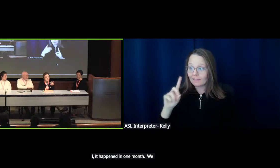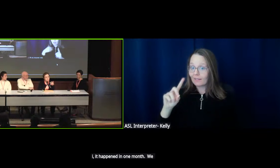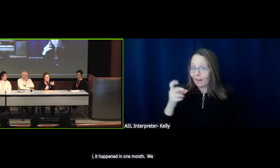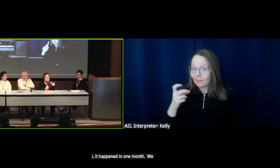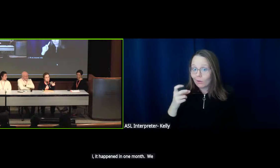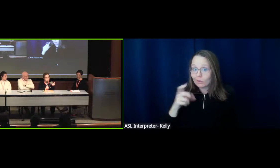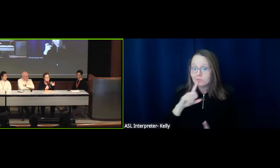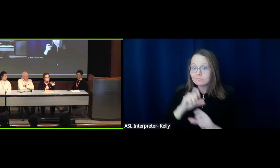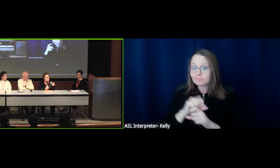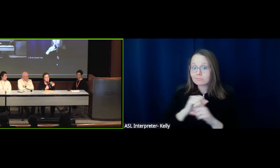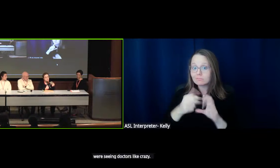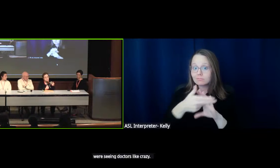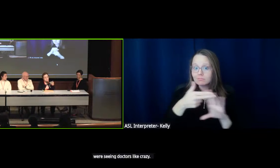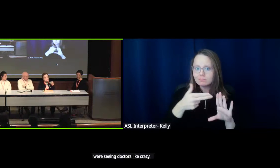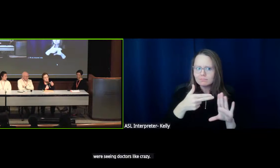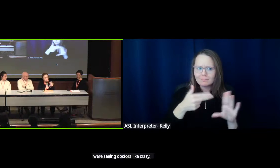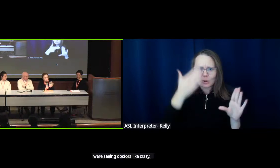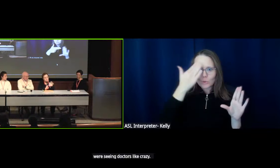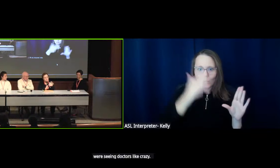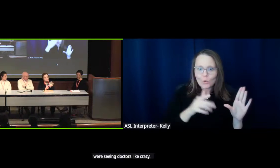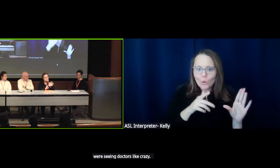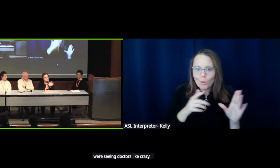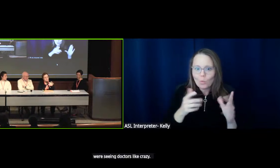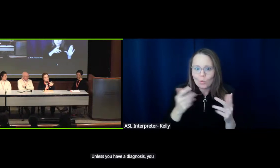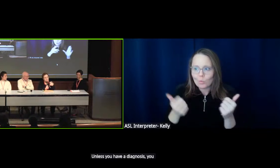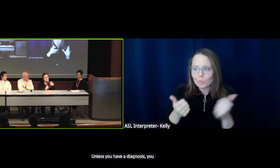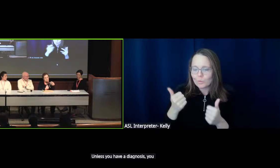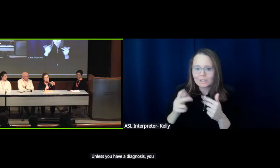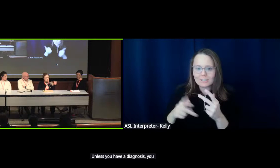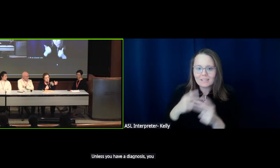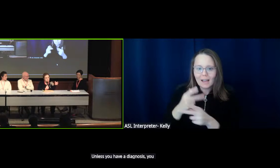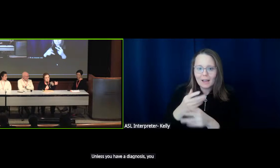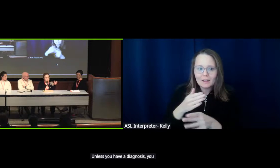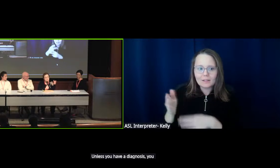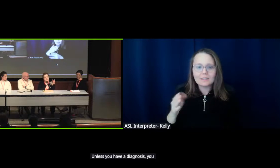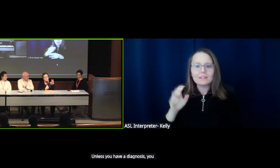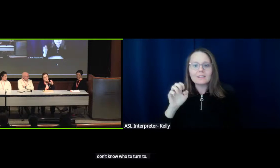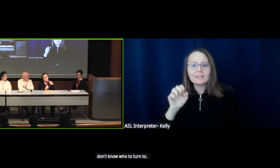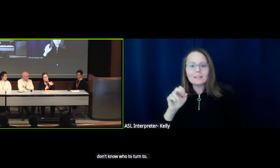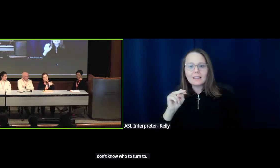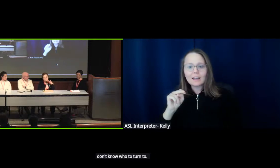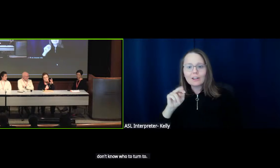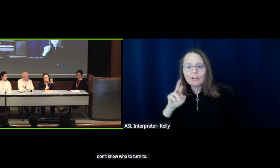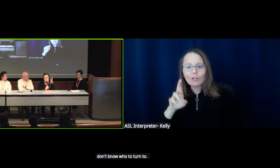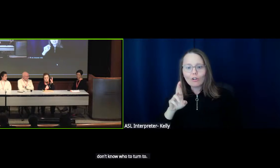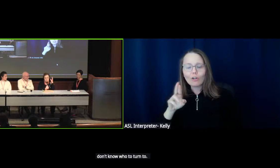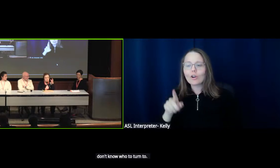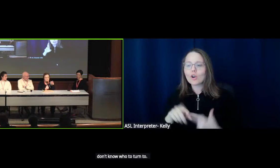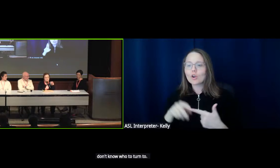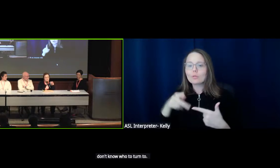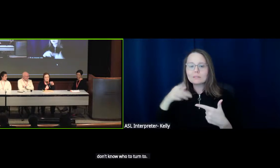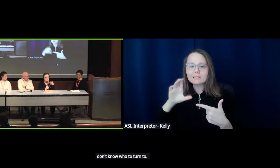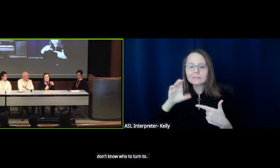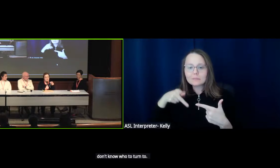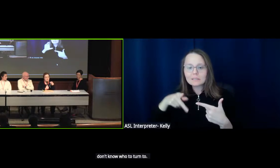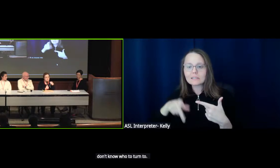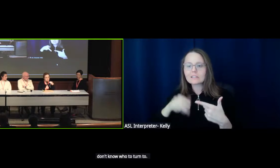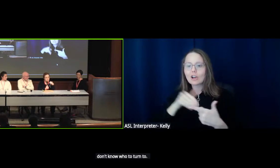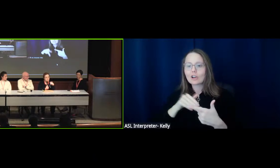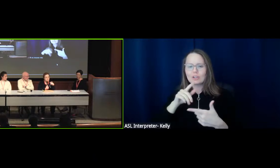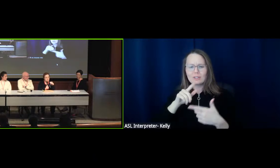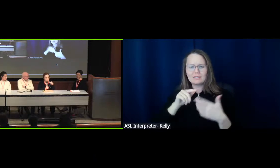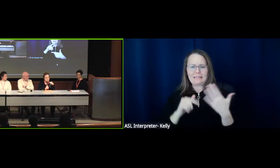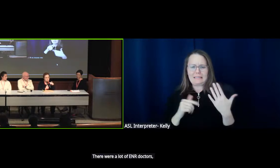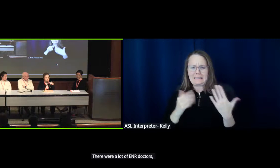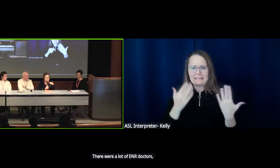who to turn to. So there were a lot of ENR doctors, primary physician, whoever, and